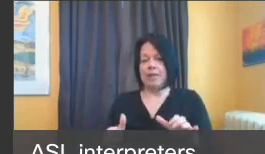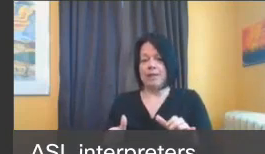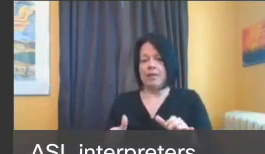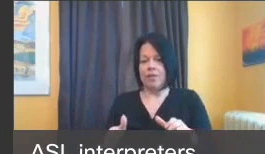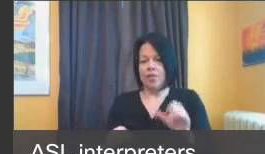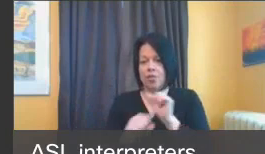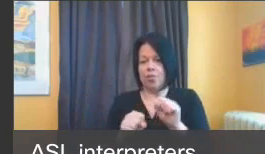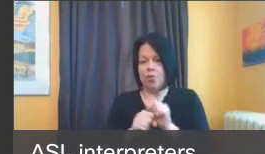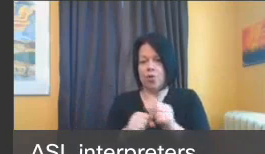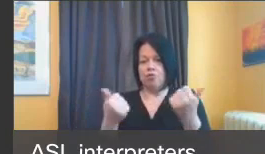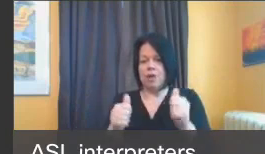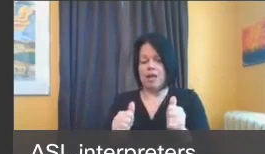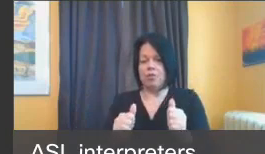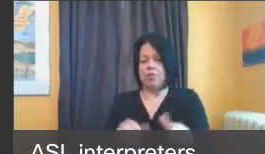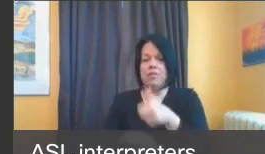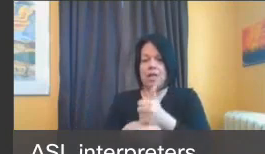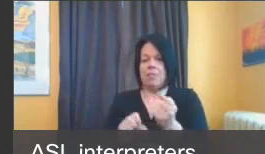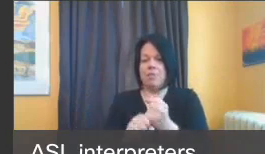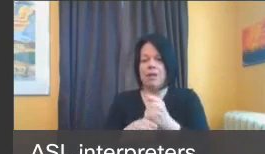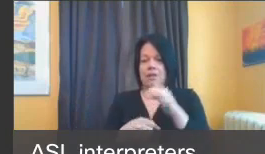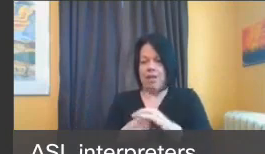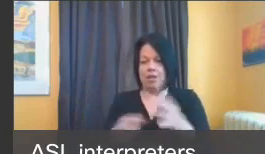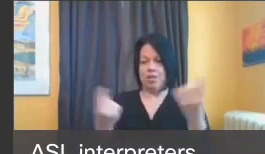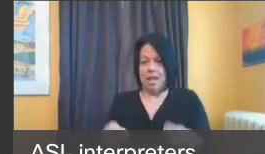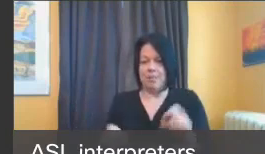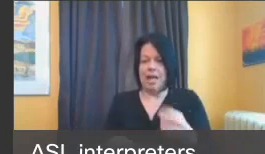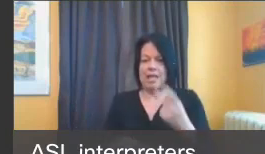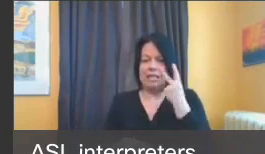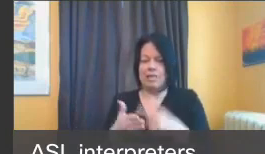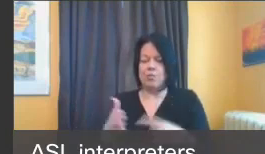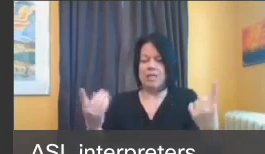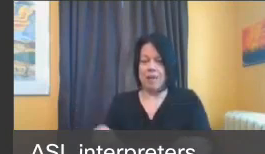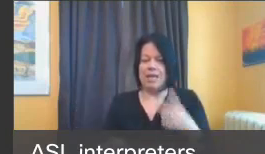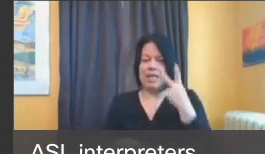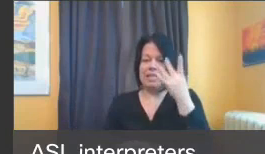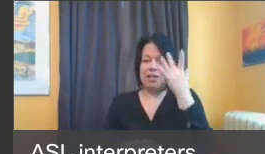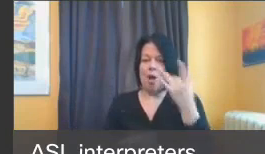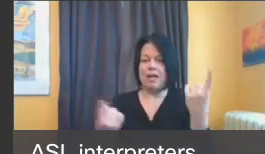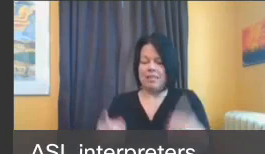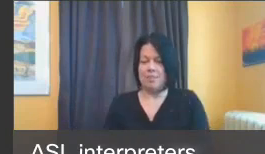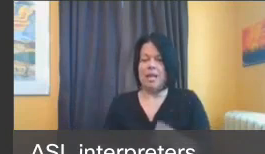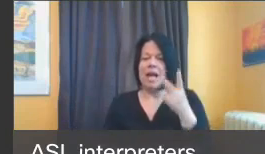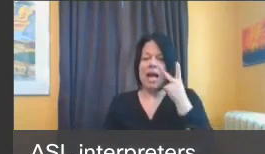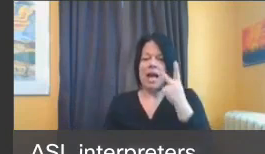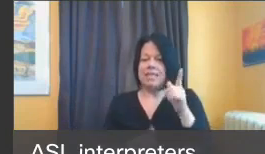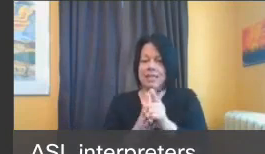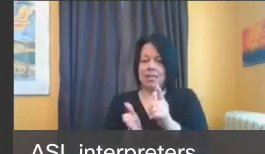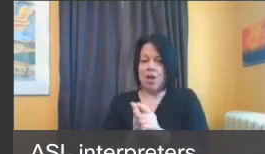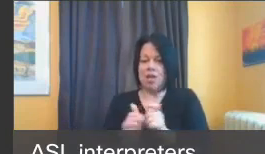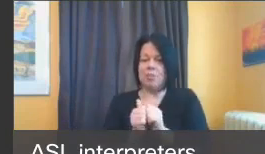trying to make these elections happen, I can see, you know, what's happening and I can see why it's happening. I can see that these laws are being